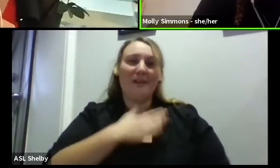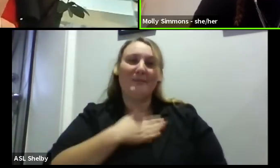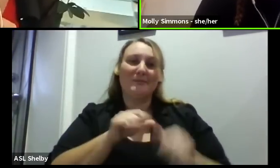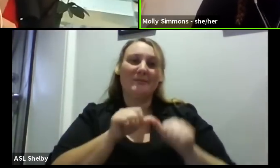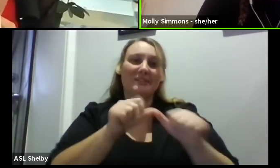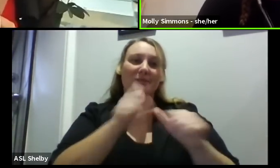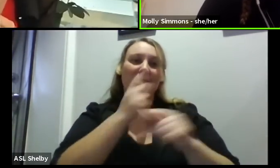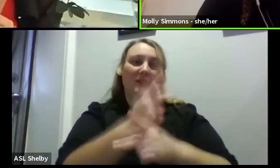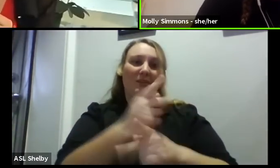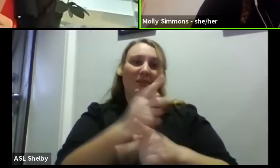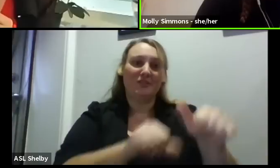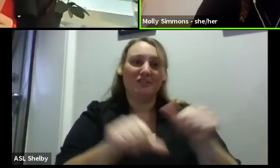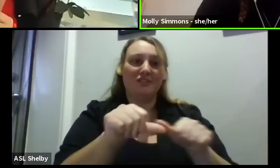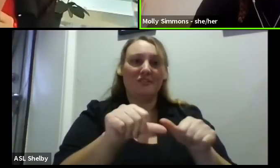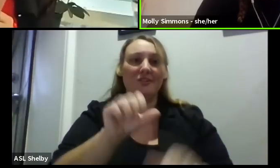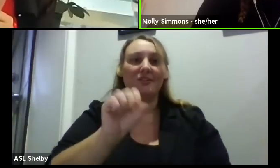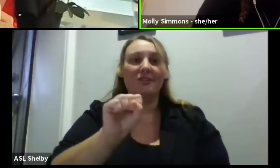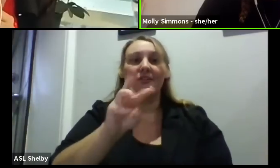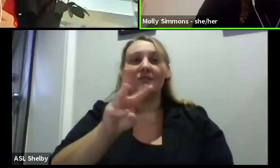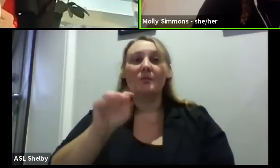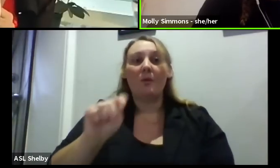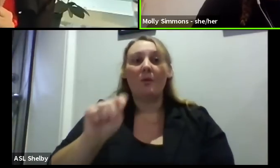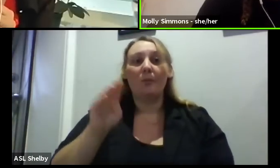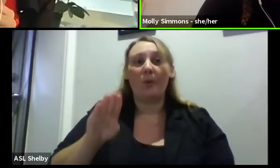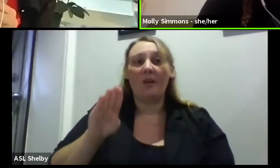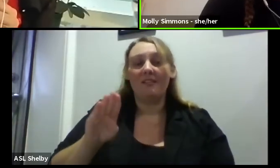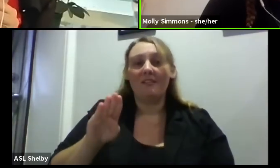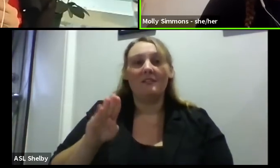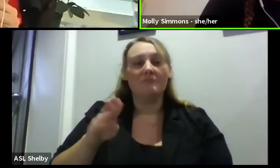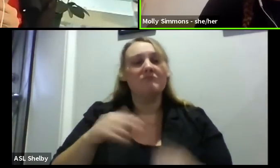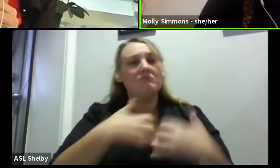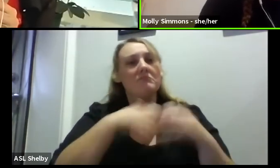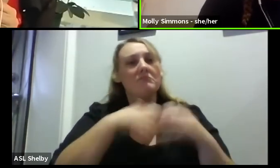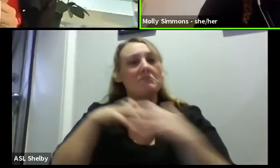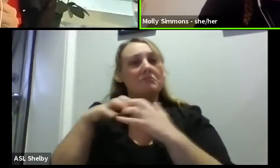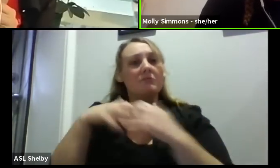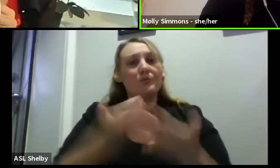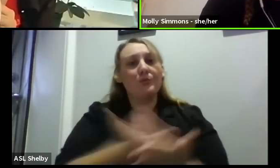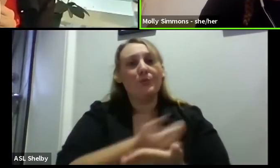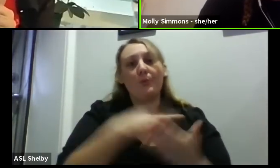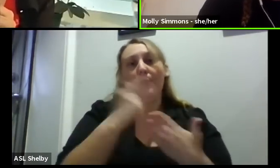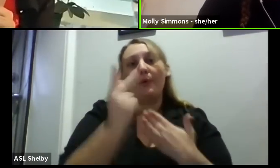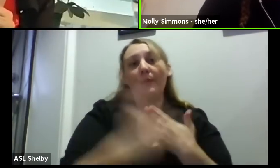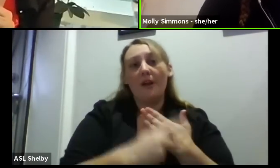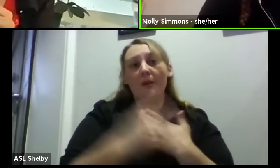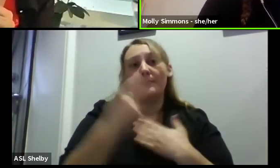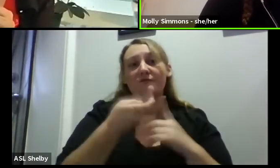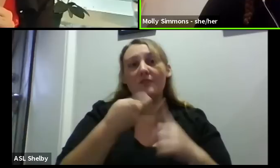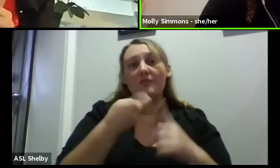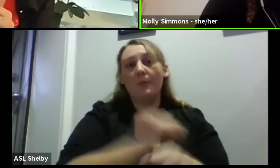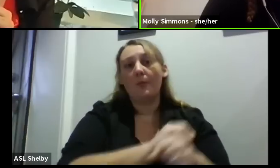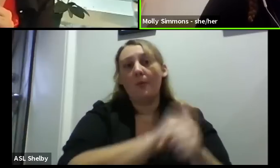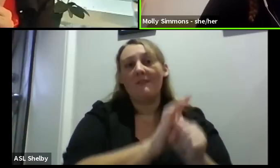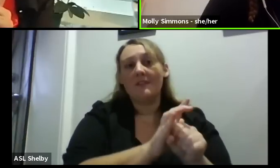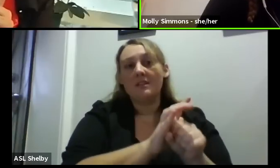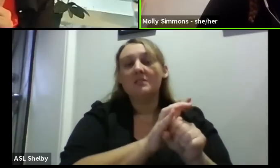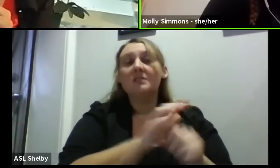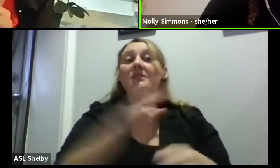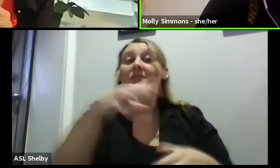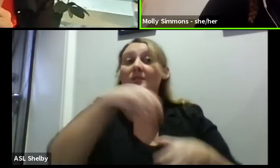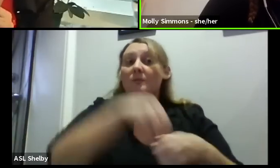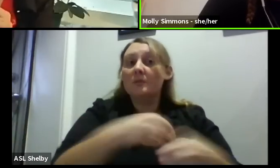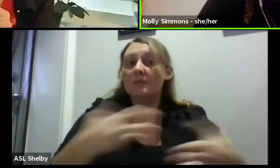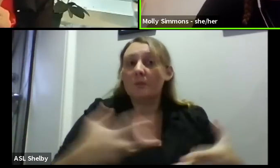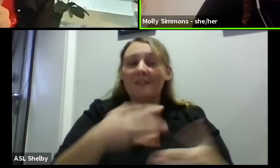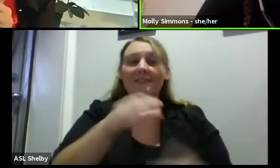SWAP Brooklyn has launched some amazing new programs in the wake of COVID-19, including a cash assistance program, a street outreach program